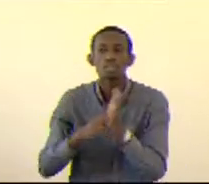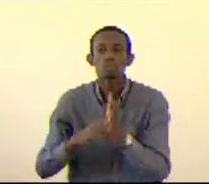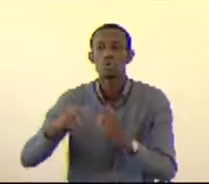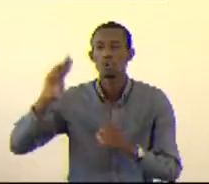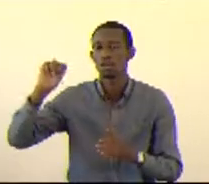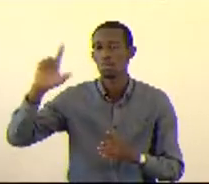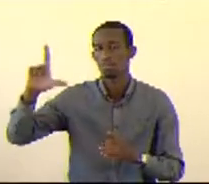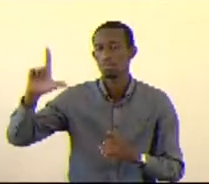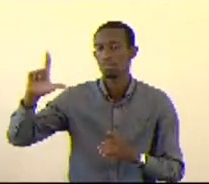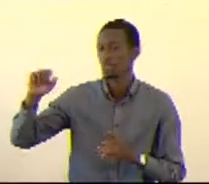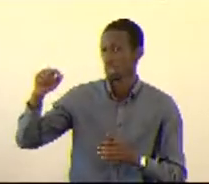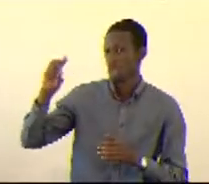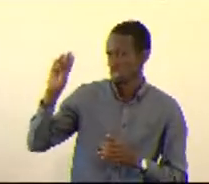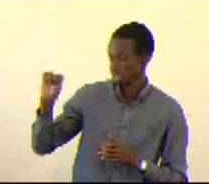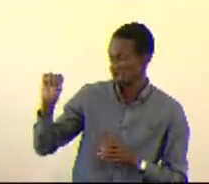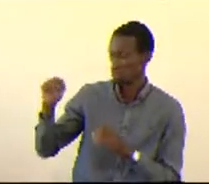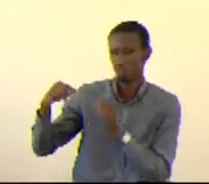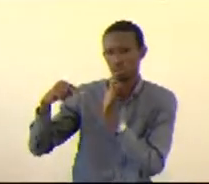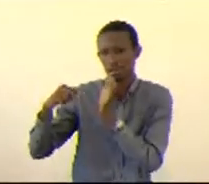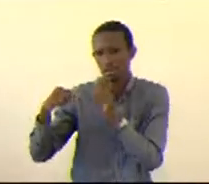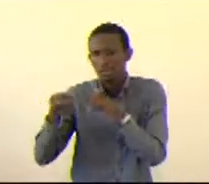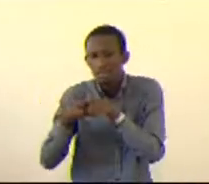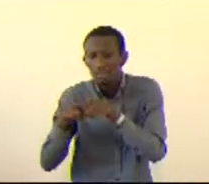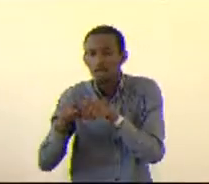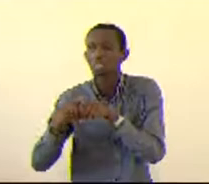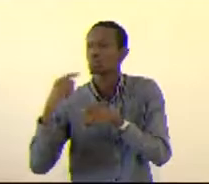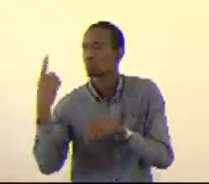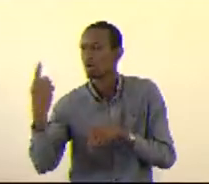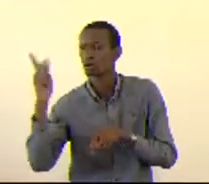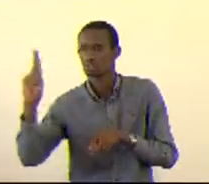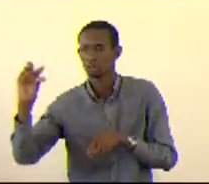M is 1 kilogram. And L is